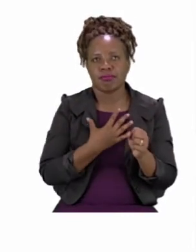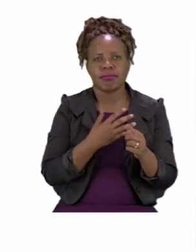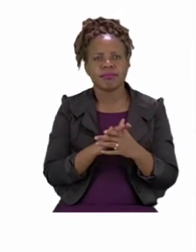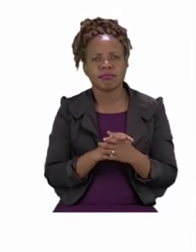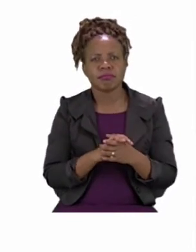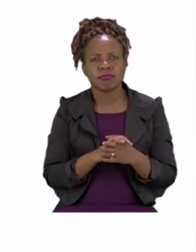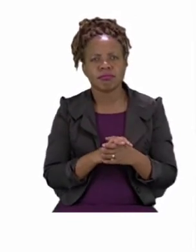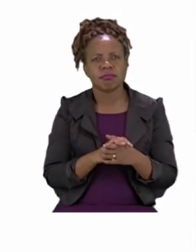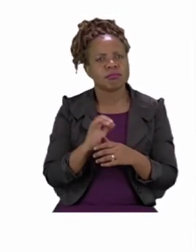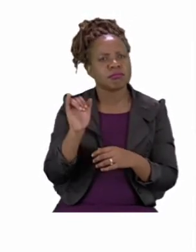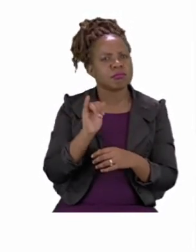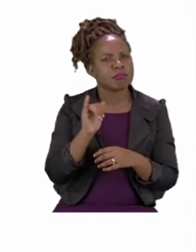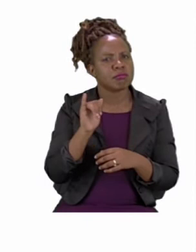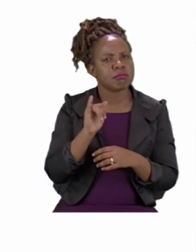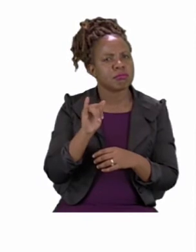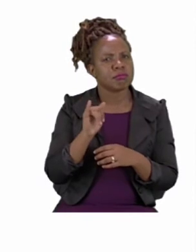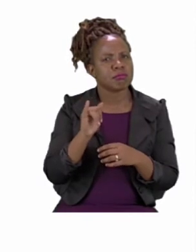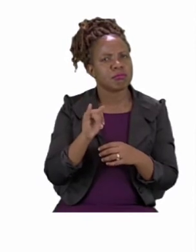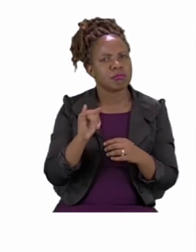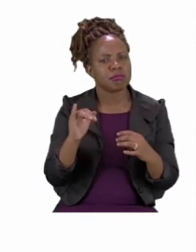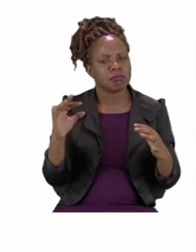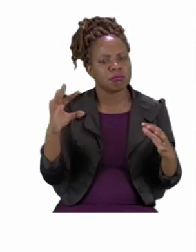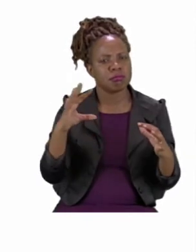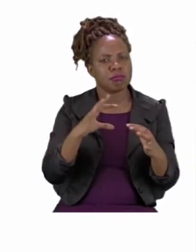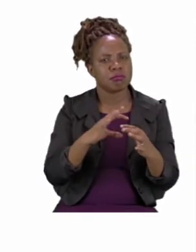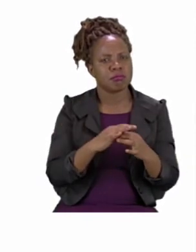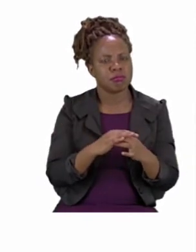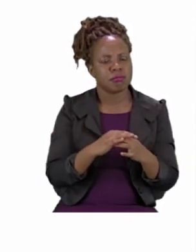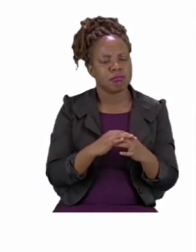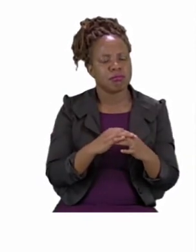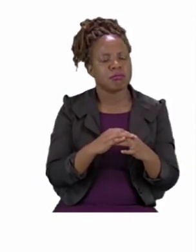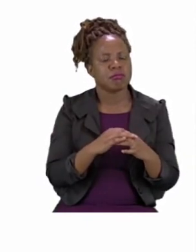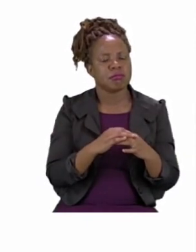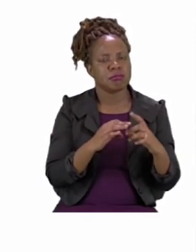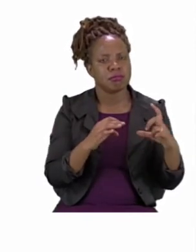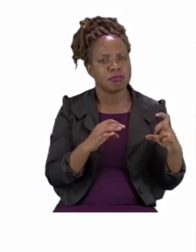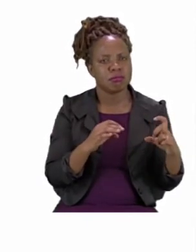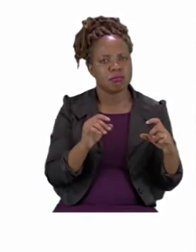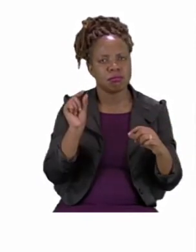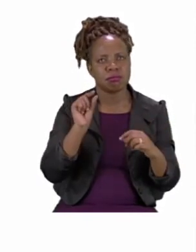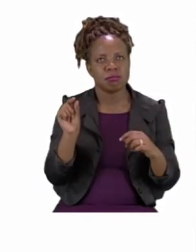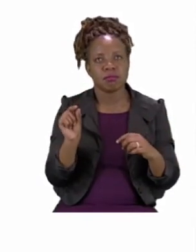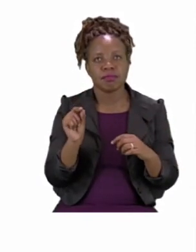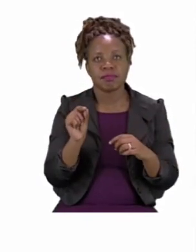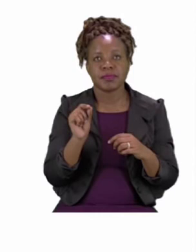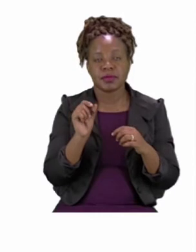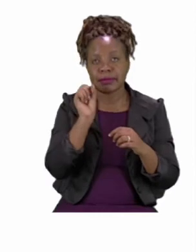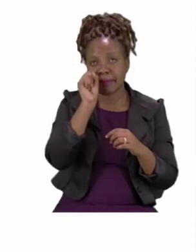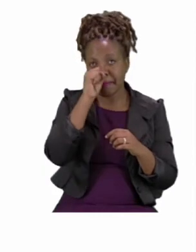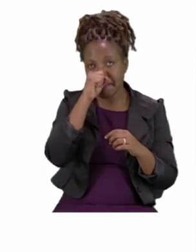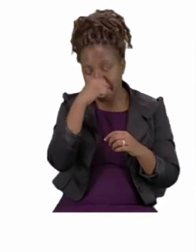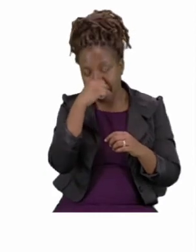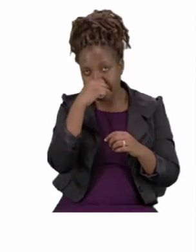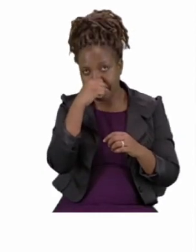matches the story? Let me read the story again. The pig built his house out